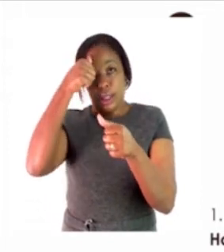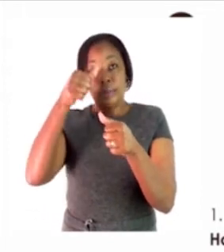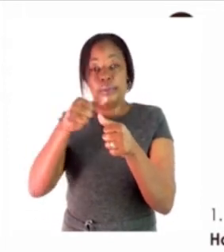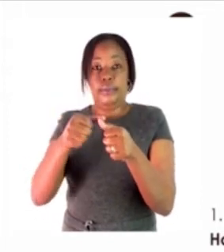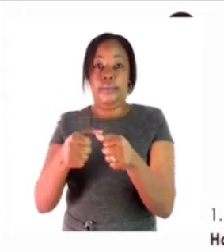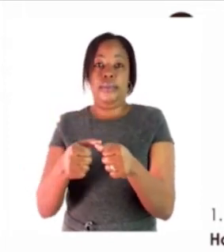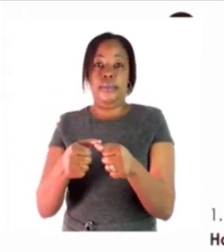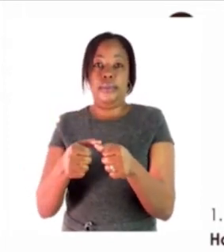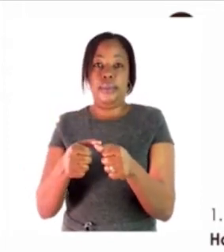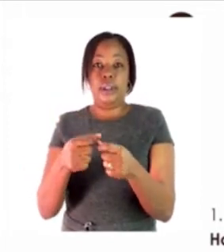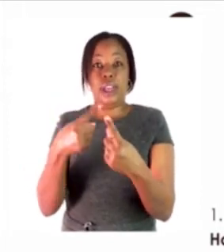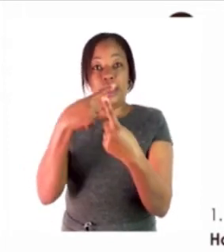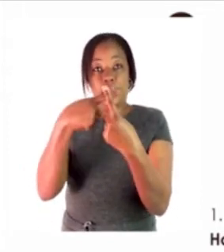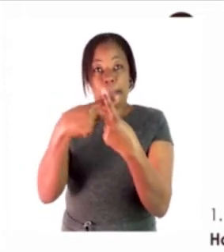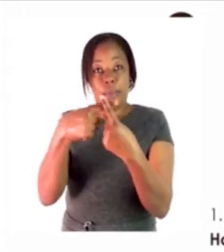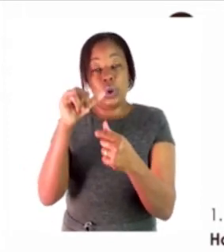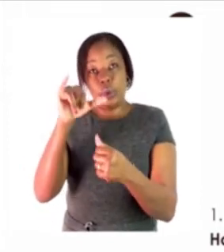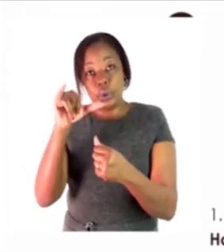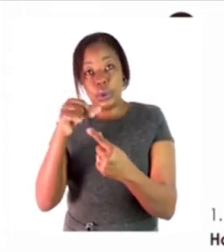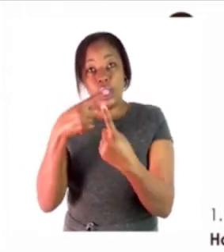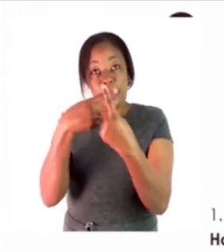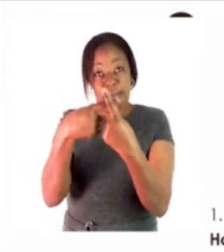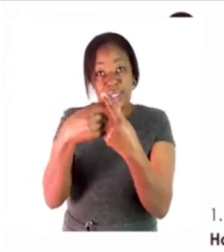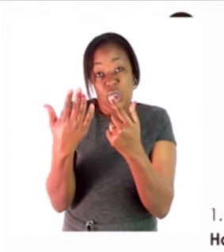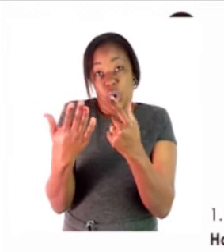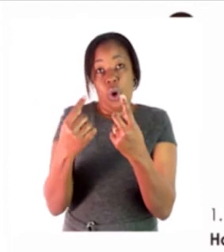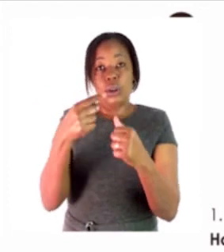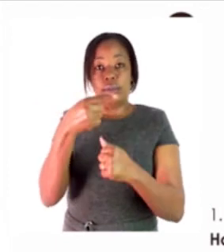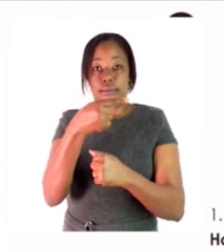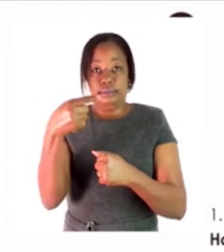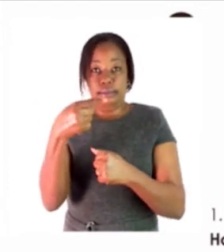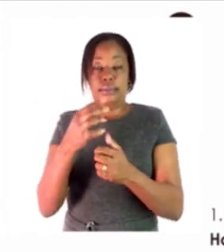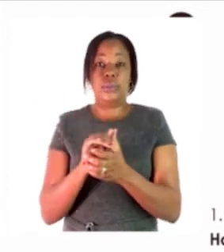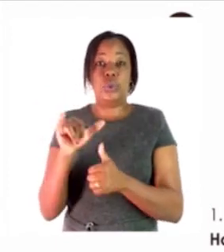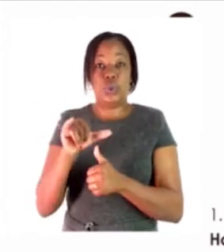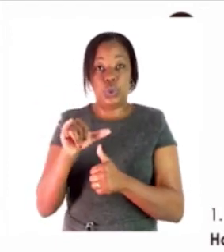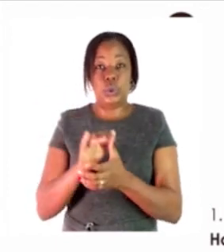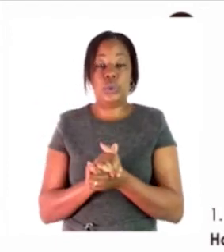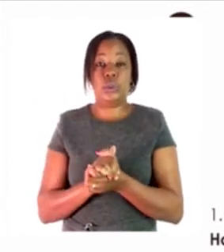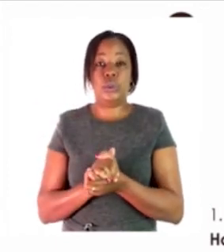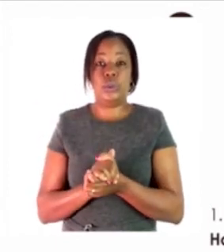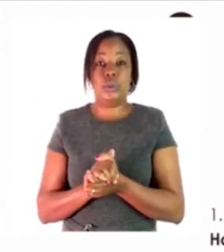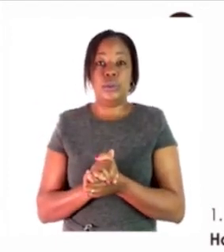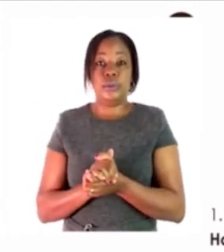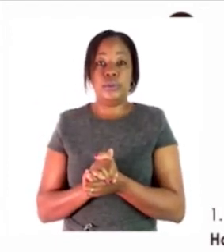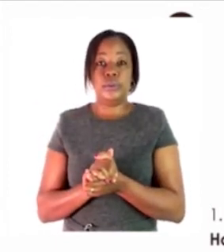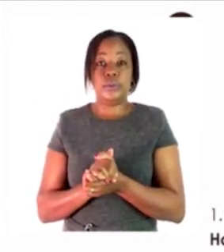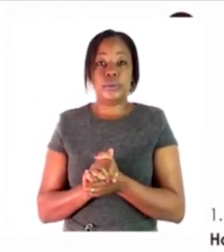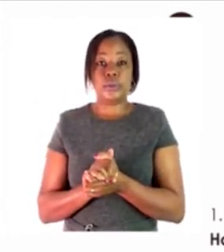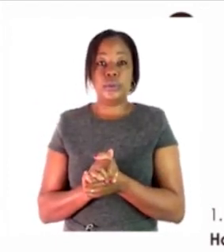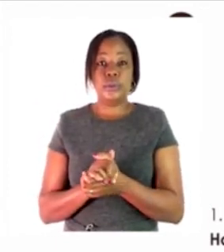a minus or is it a plus? Is it addition or is it subtraction? So let's read